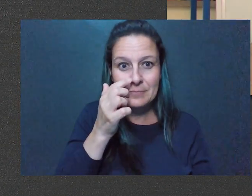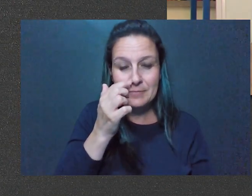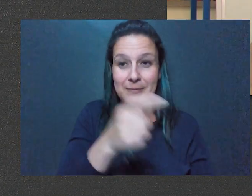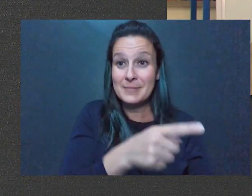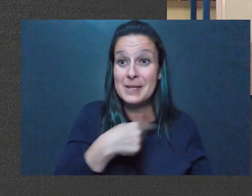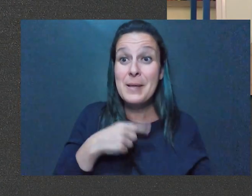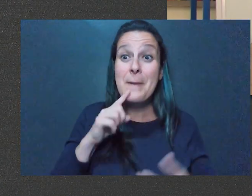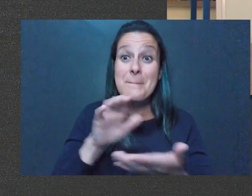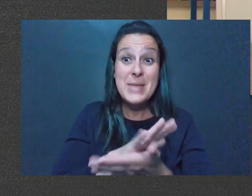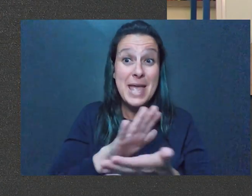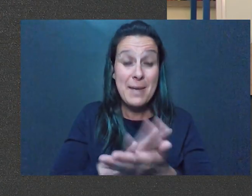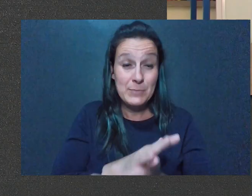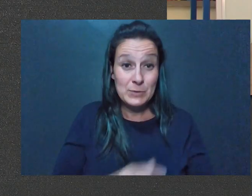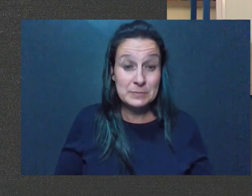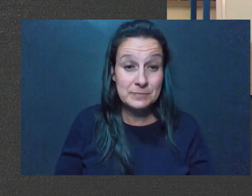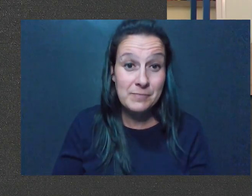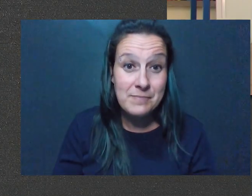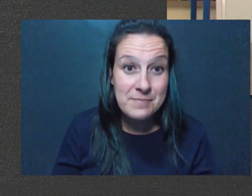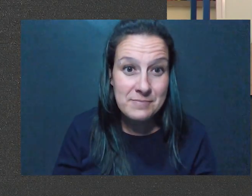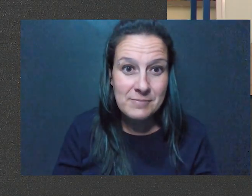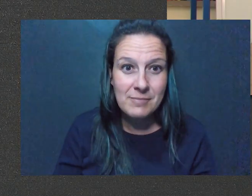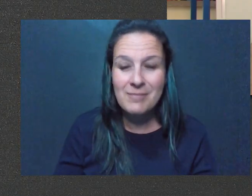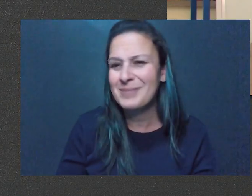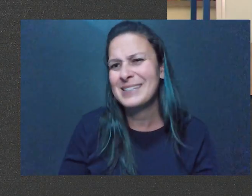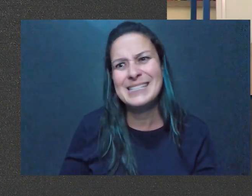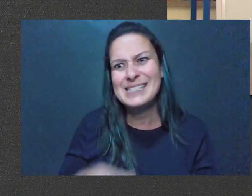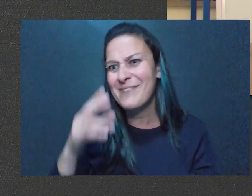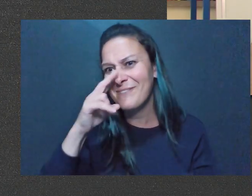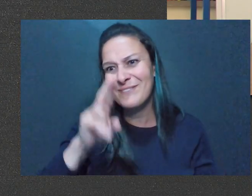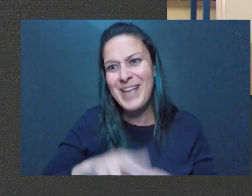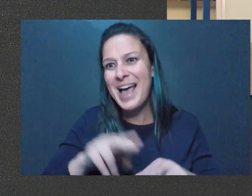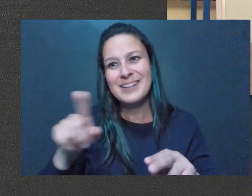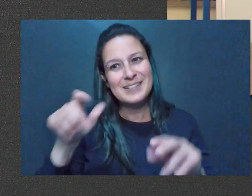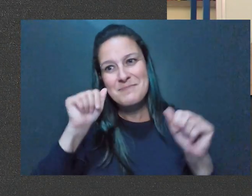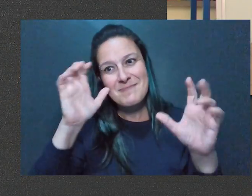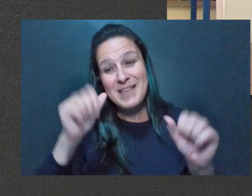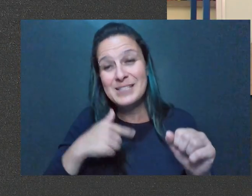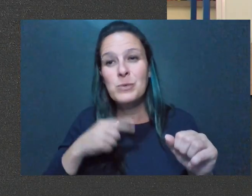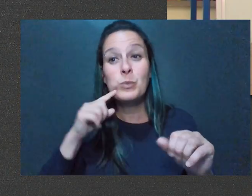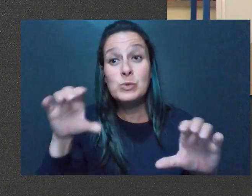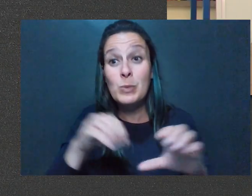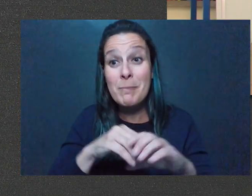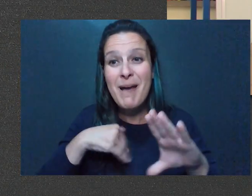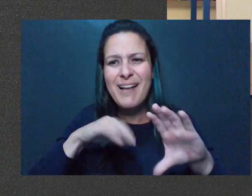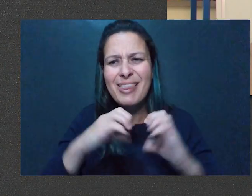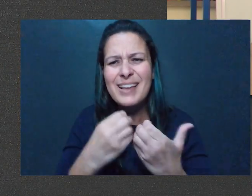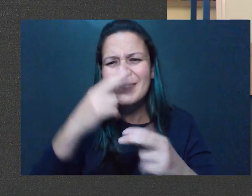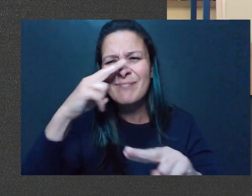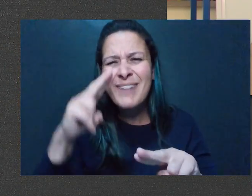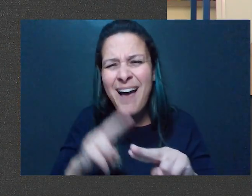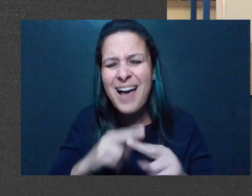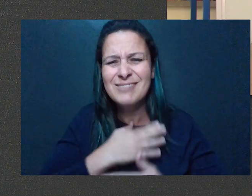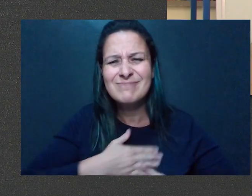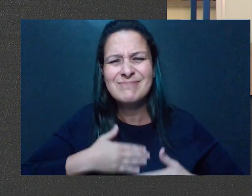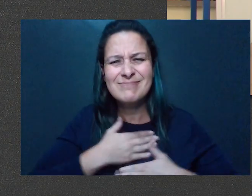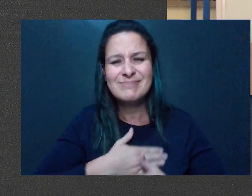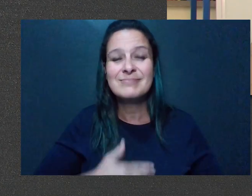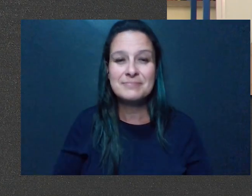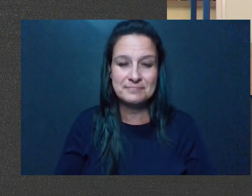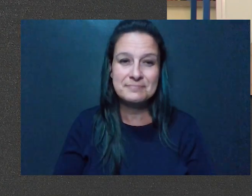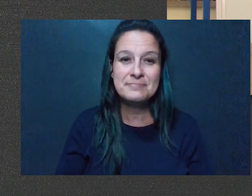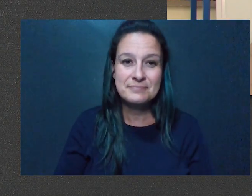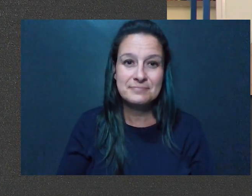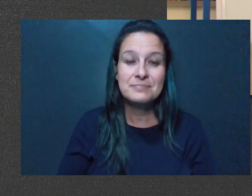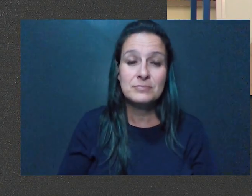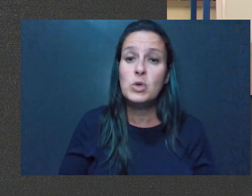paper, you're not gonna believe this. We do this in my class, and it is so fun. I'm going to get some, you can use